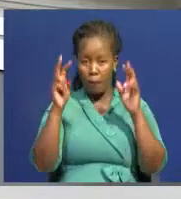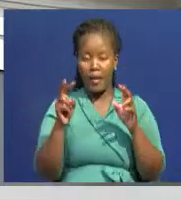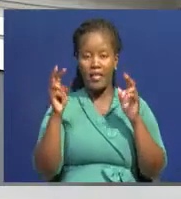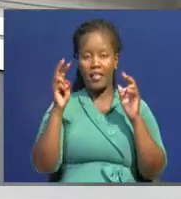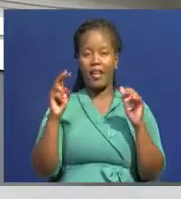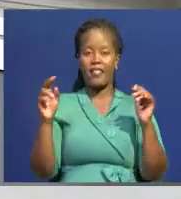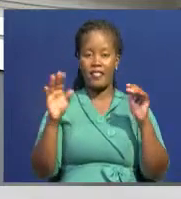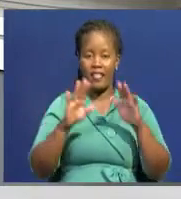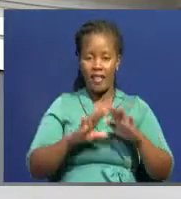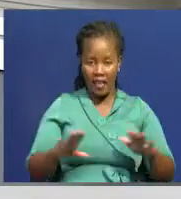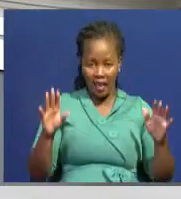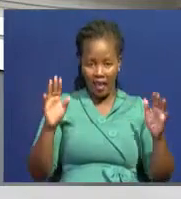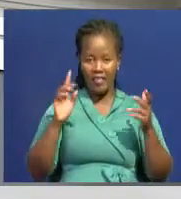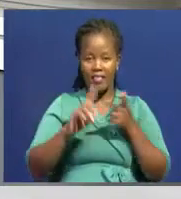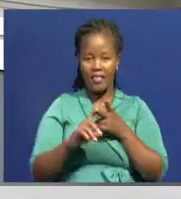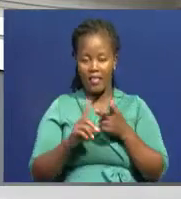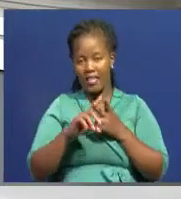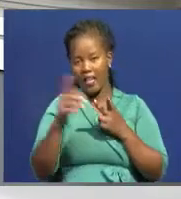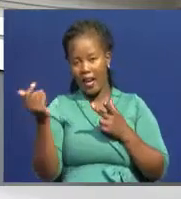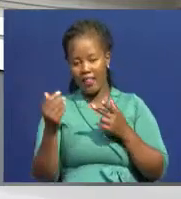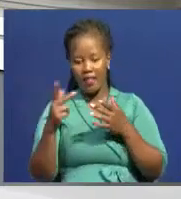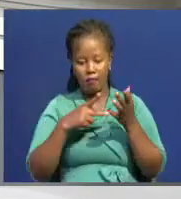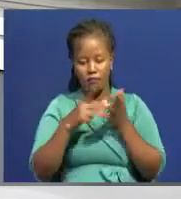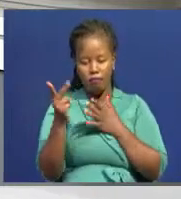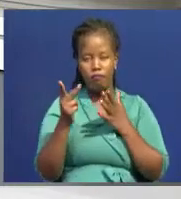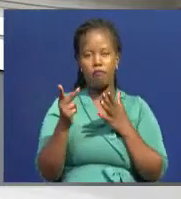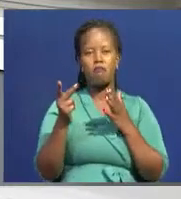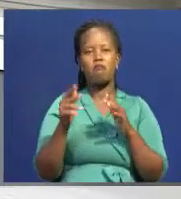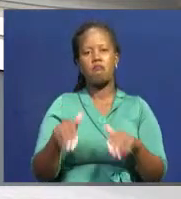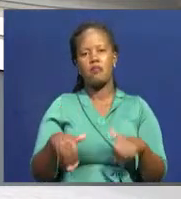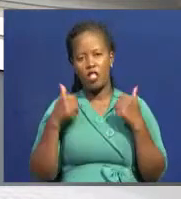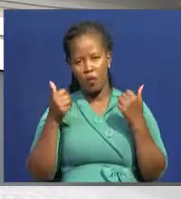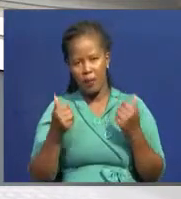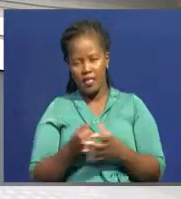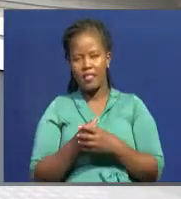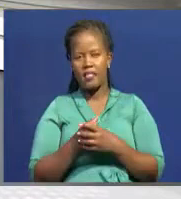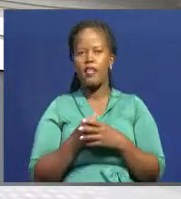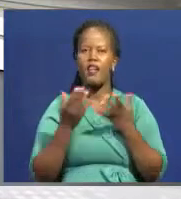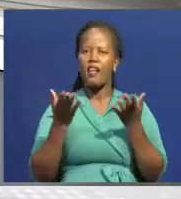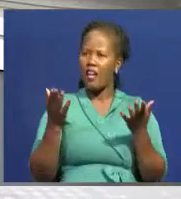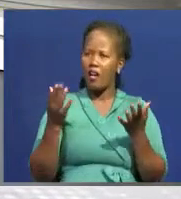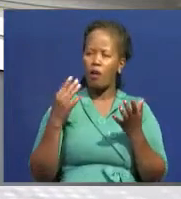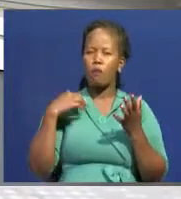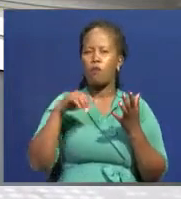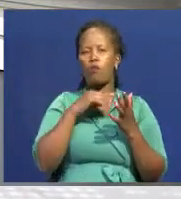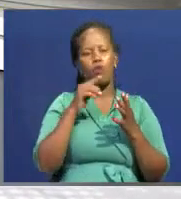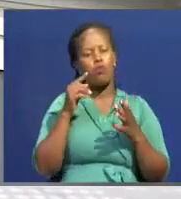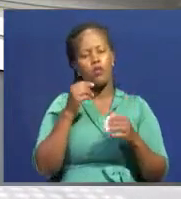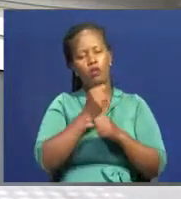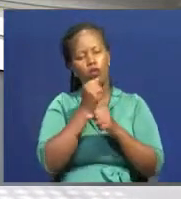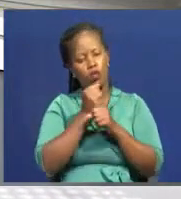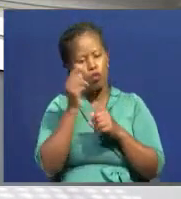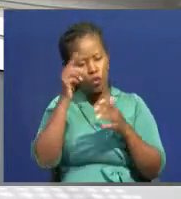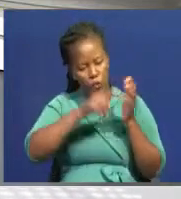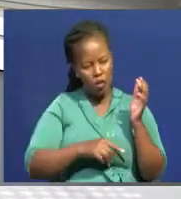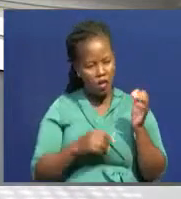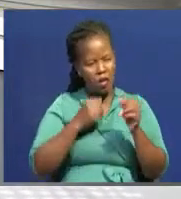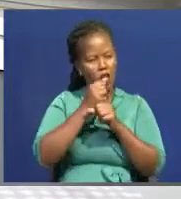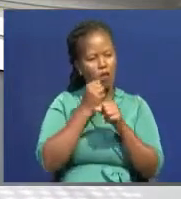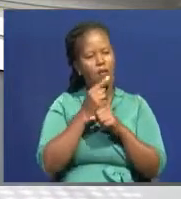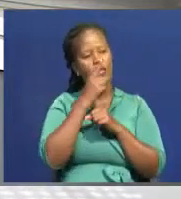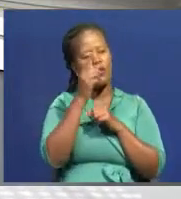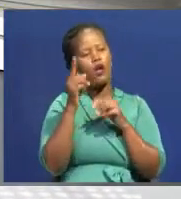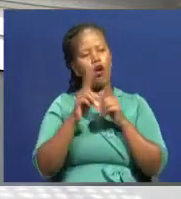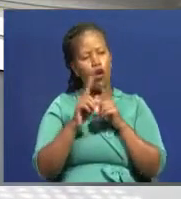matters settlements. In what we are doing as making sure that even we have scholars that can